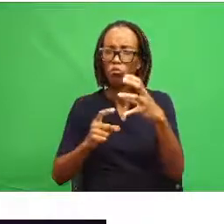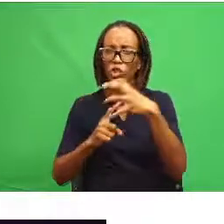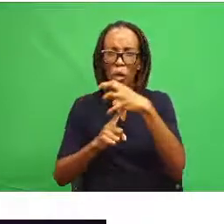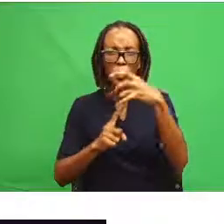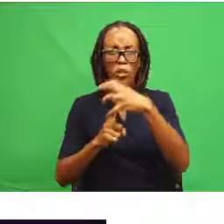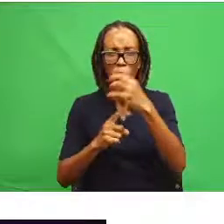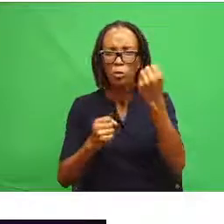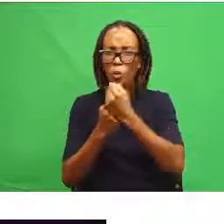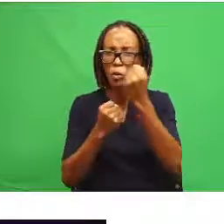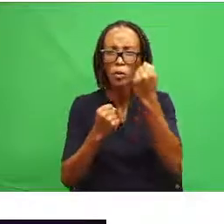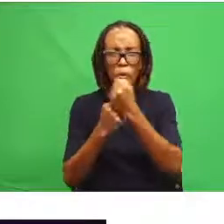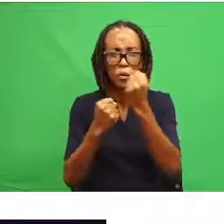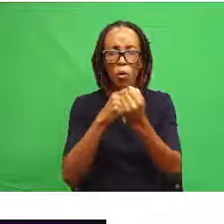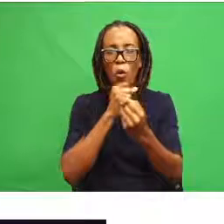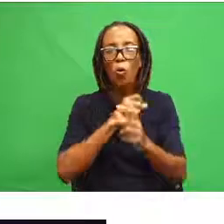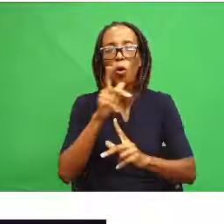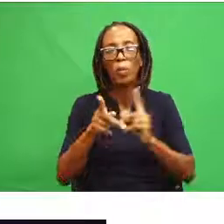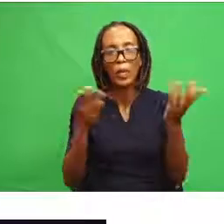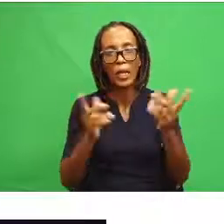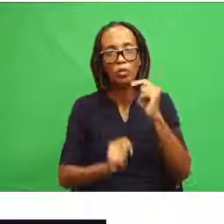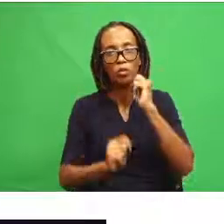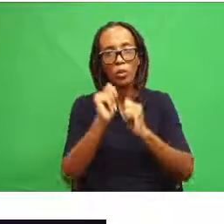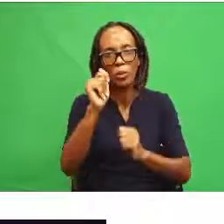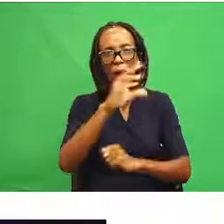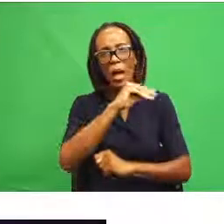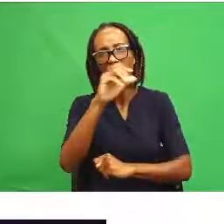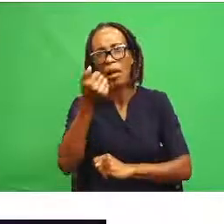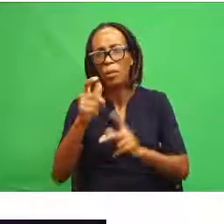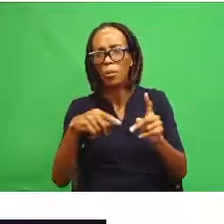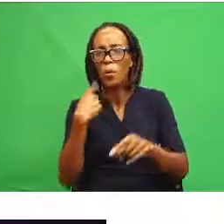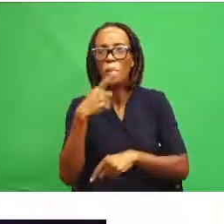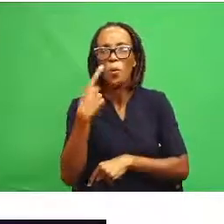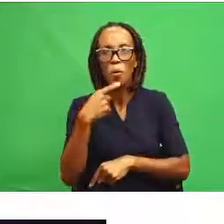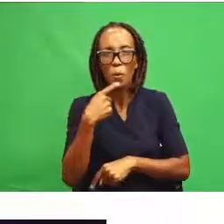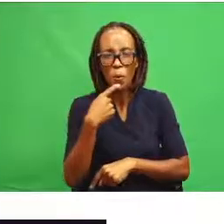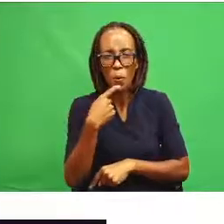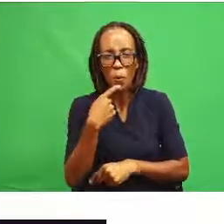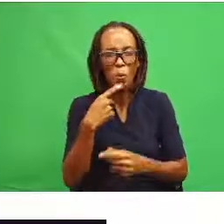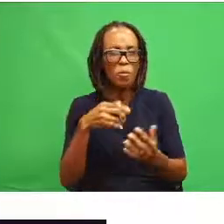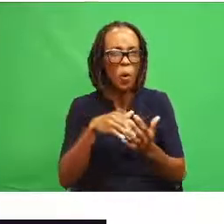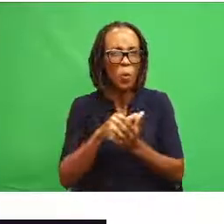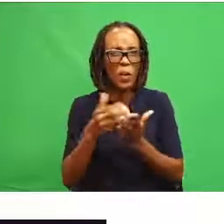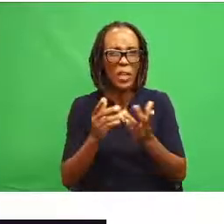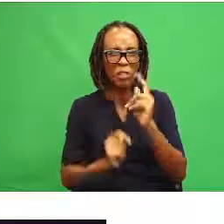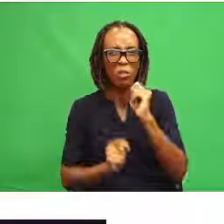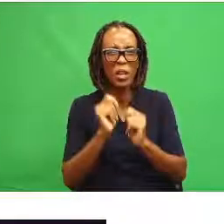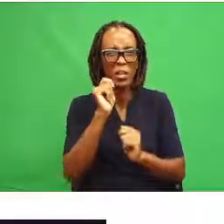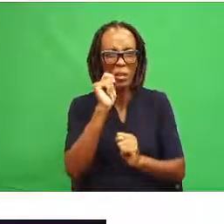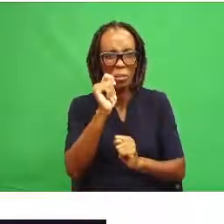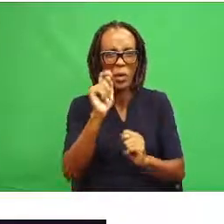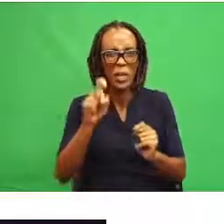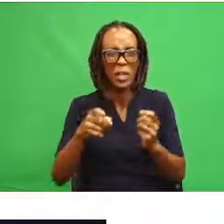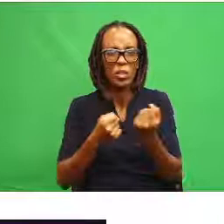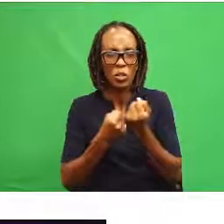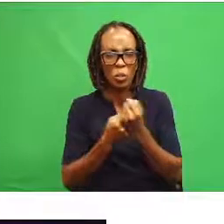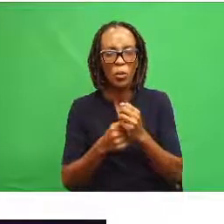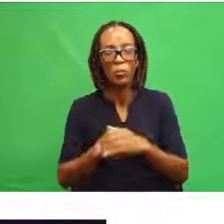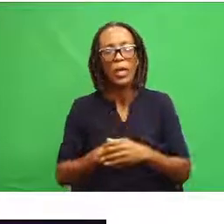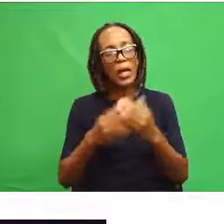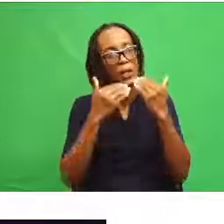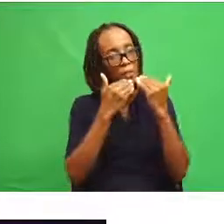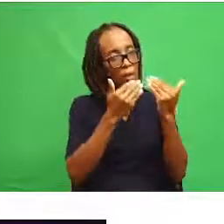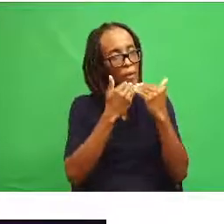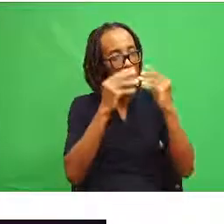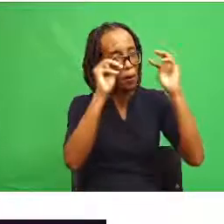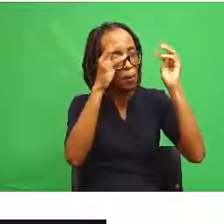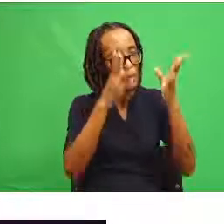champion for older persons and other vulnerable persons in Trinidad and Tobago. Minister, we thank